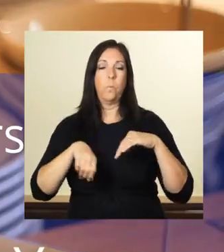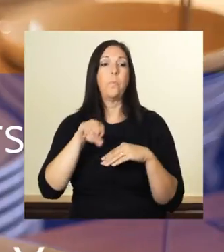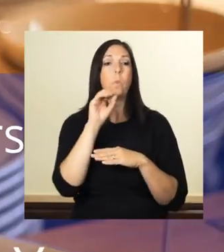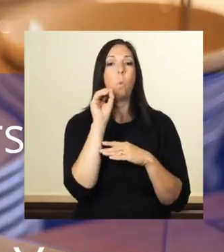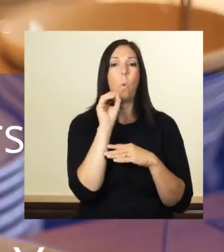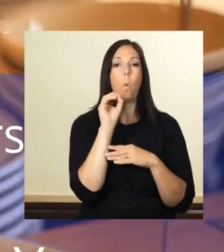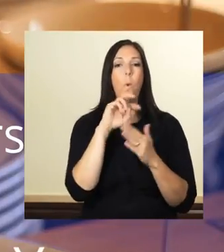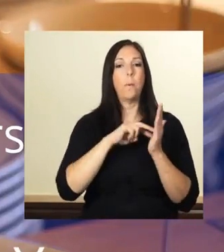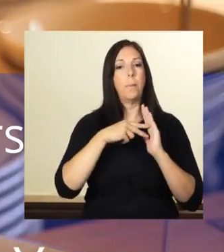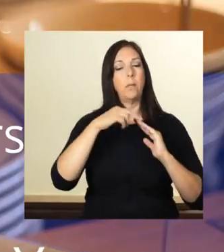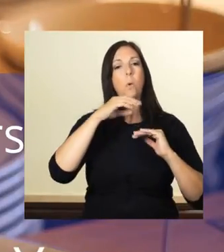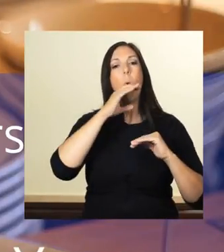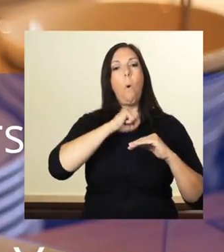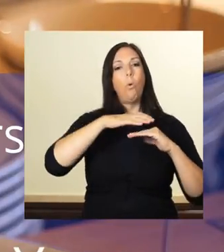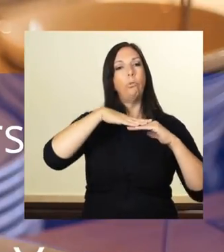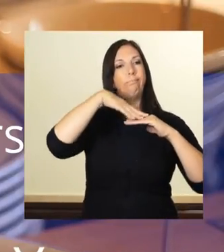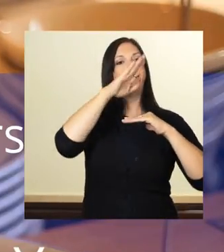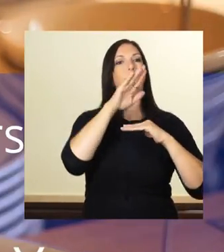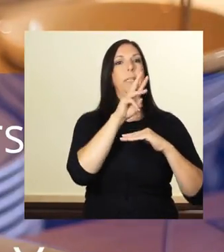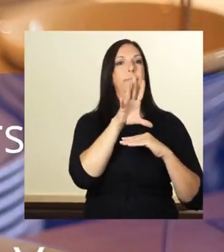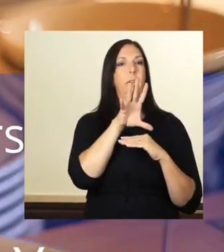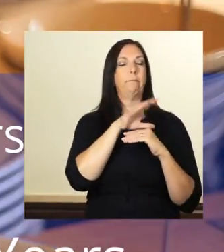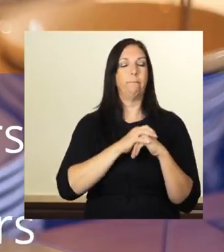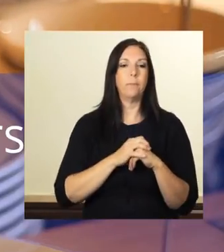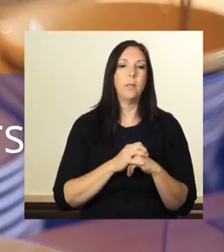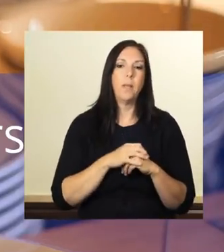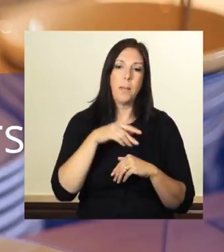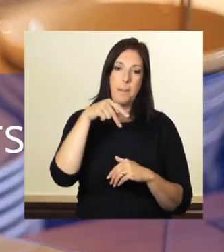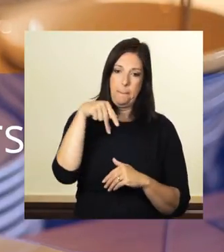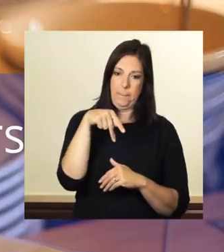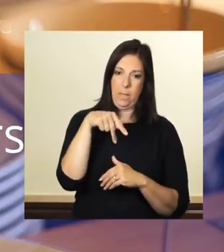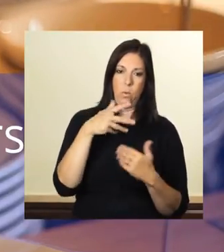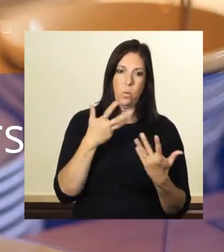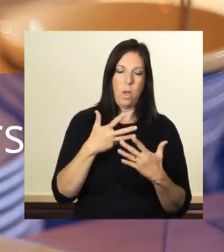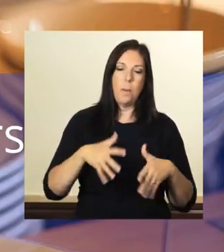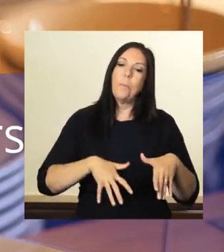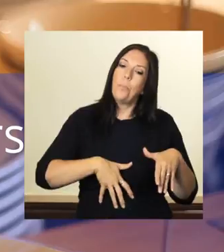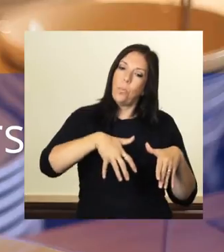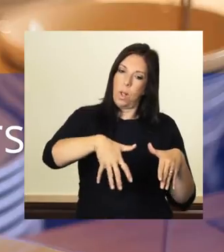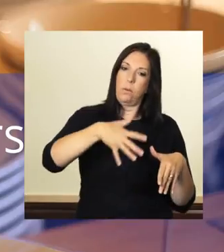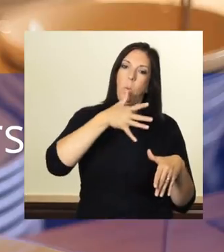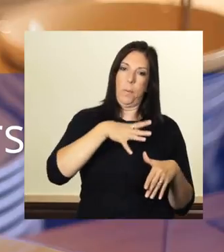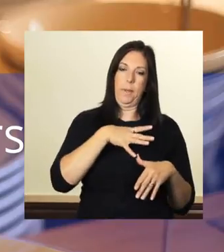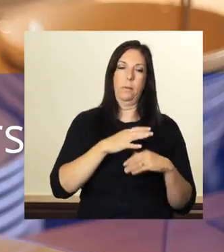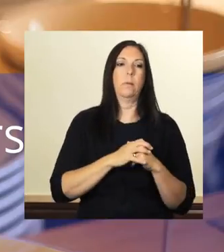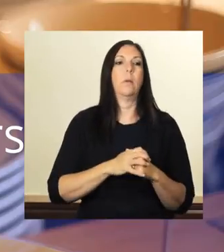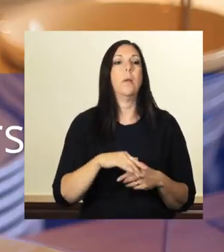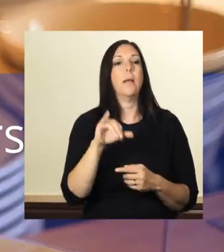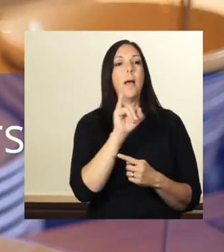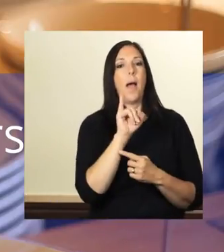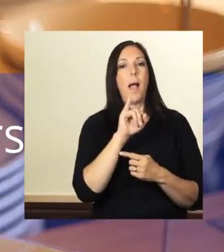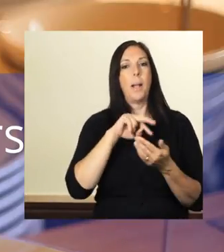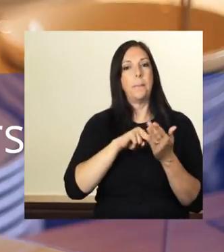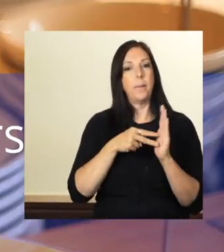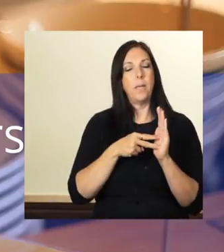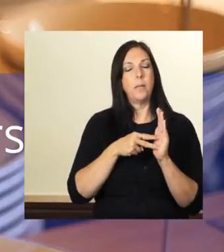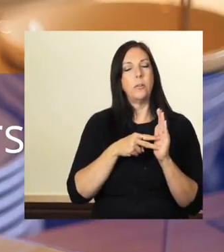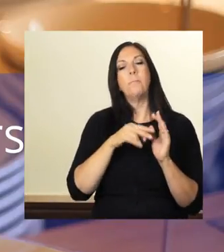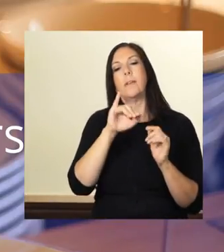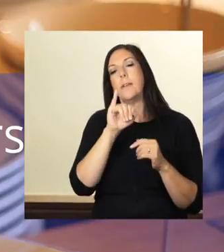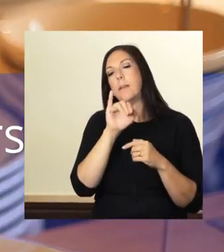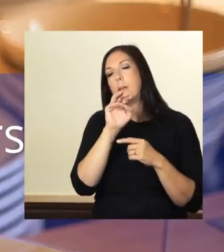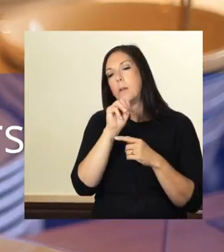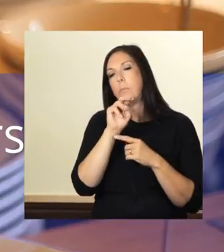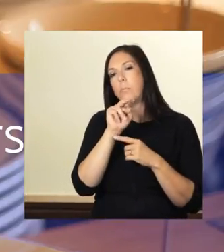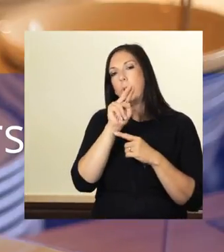O is for older than 65 years of age. P is for pregnant women. And I stands for